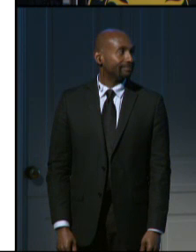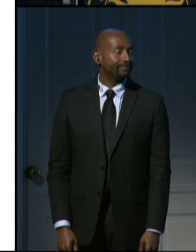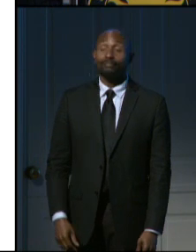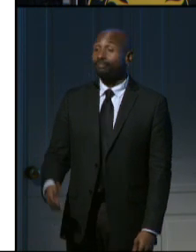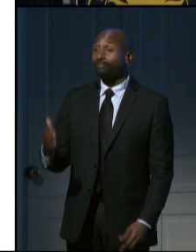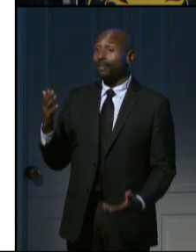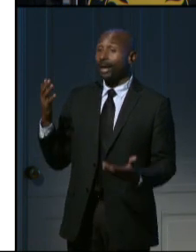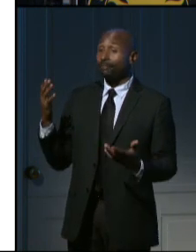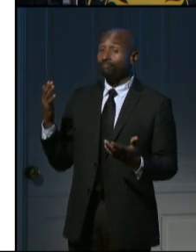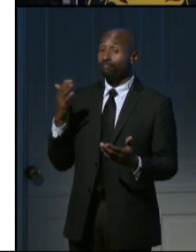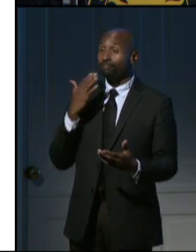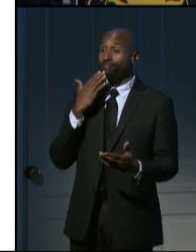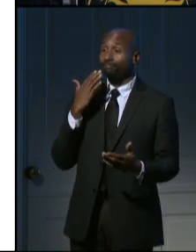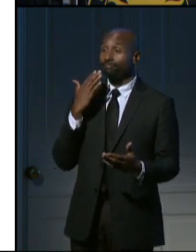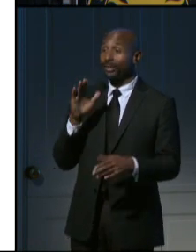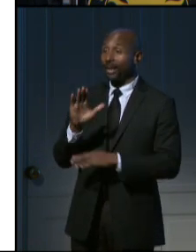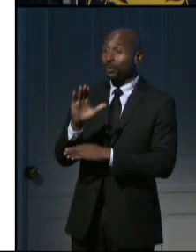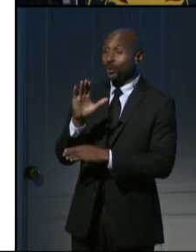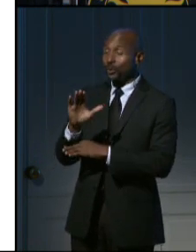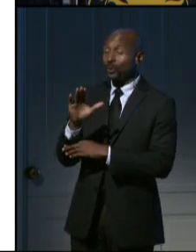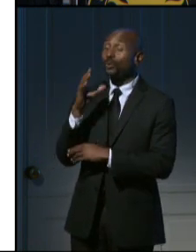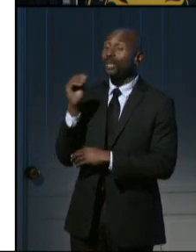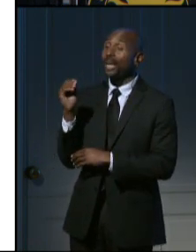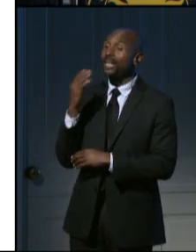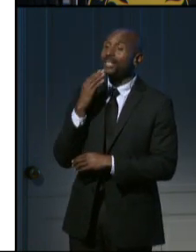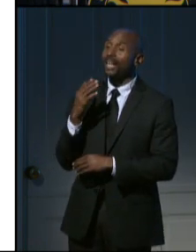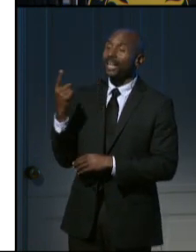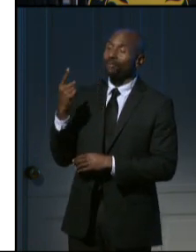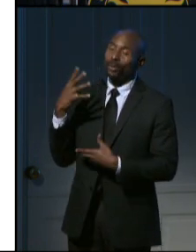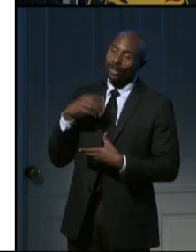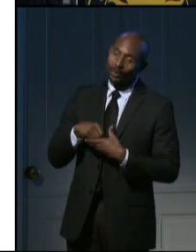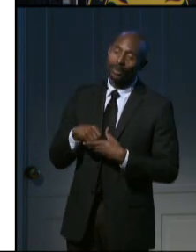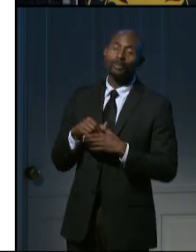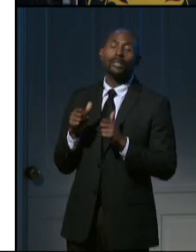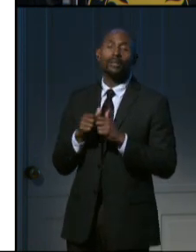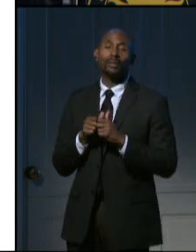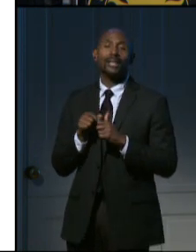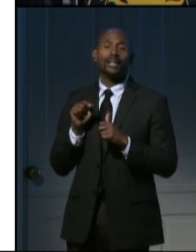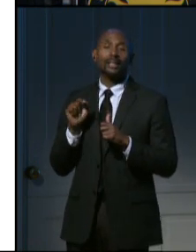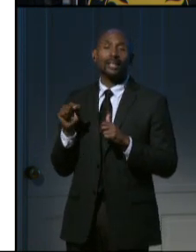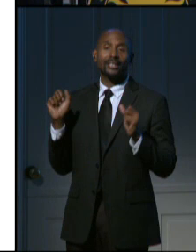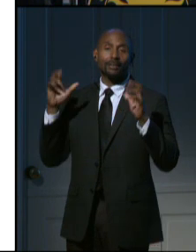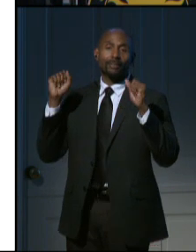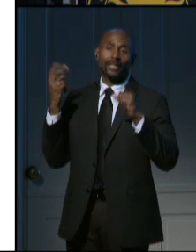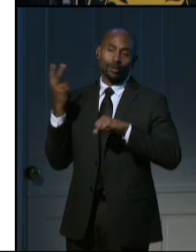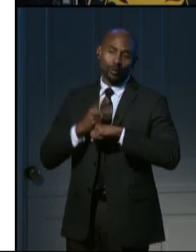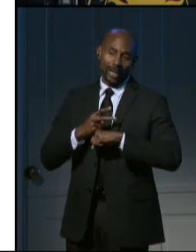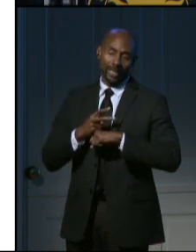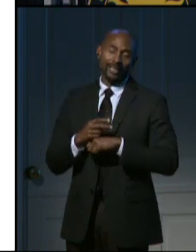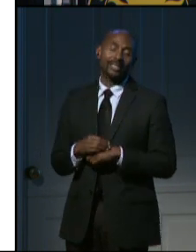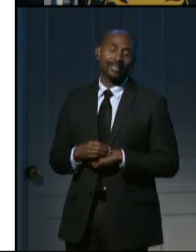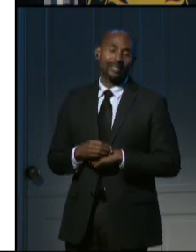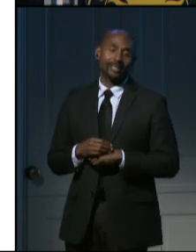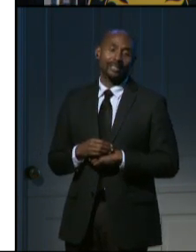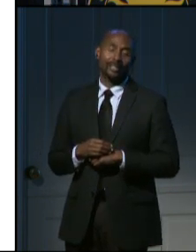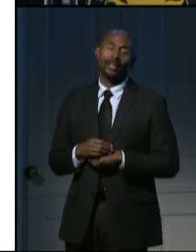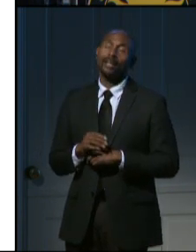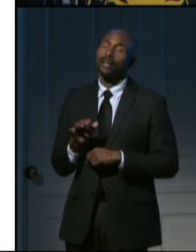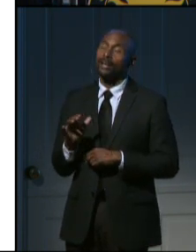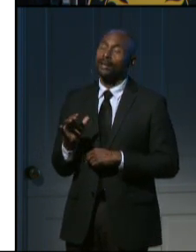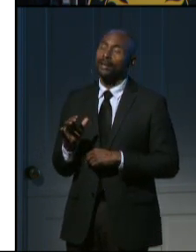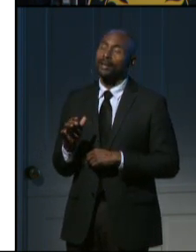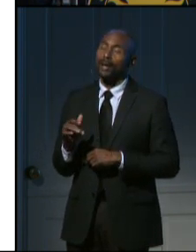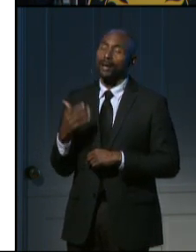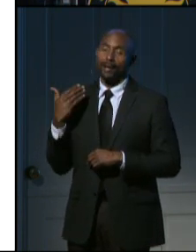Good afternoon, and thank you for including me on this amazing 2 days. And